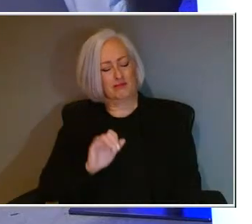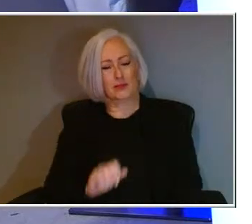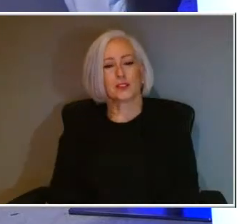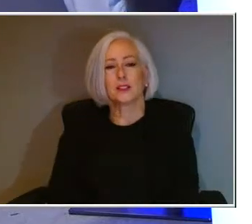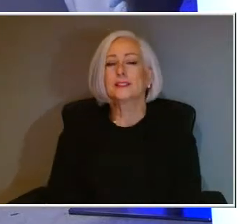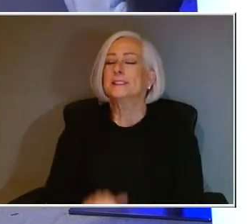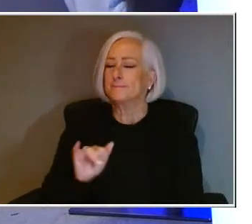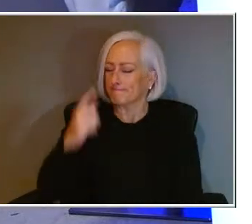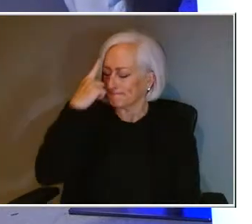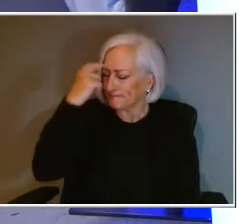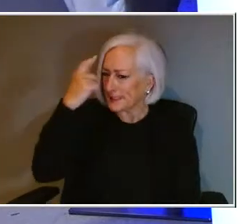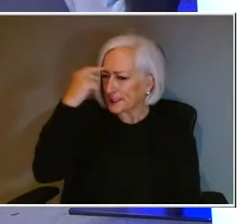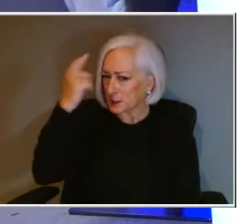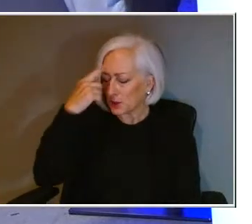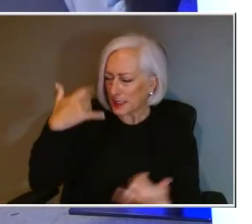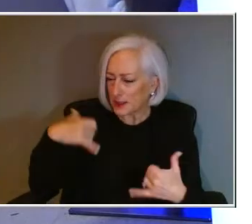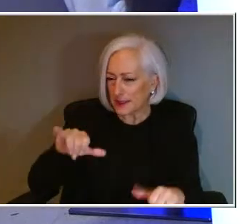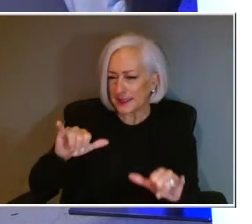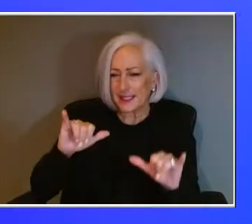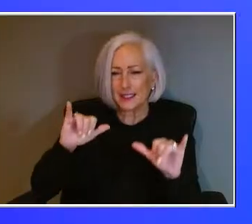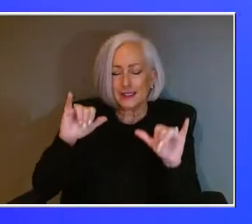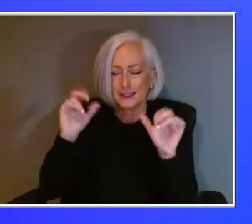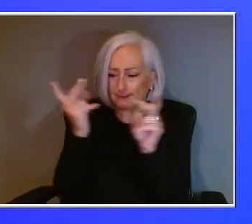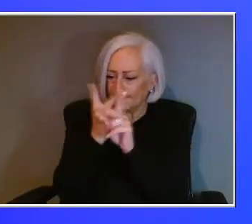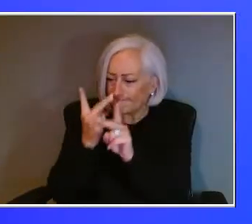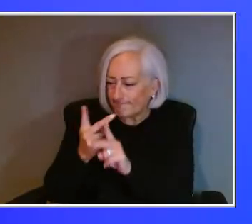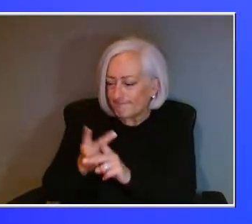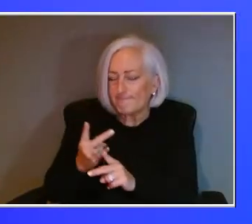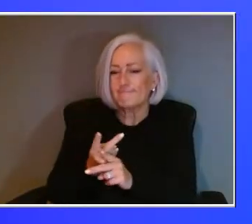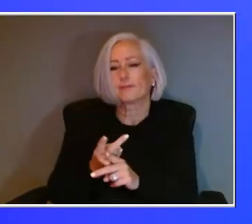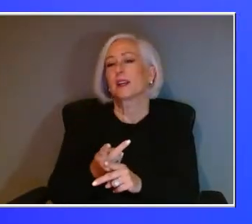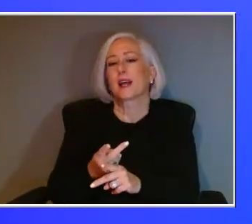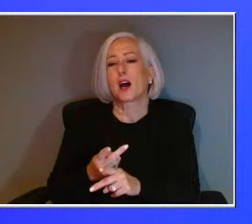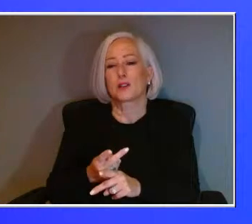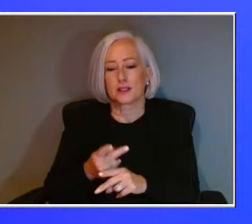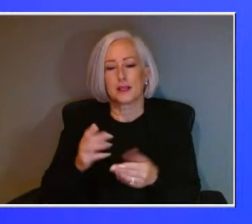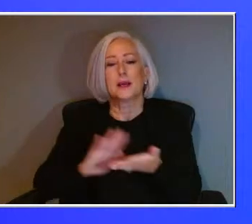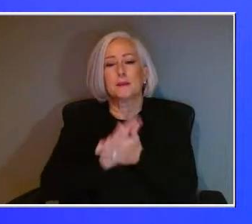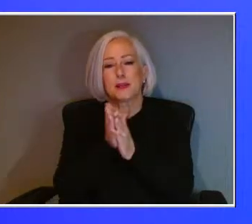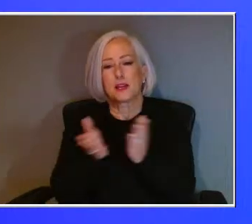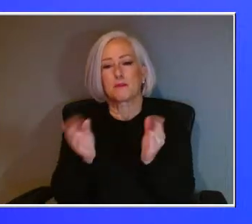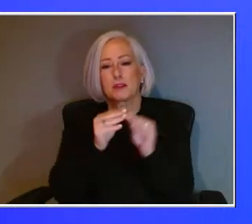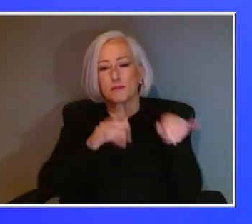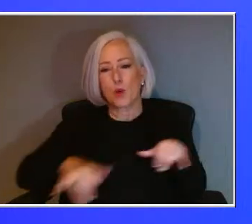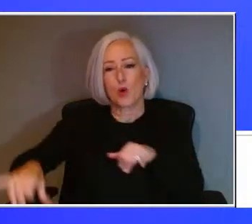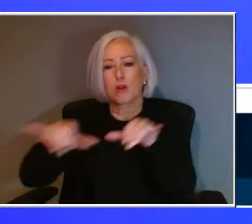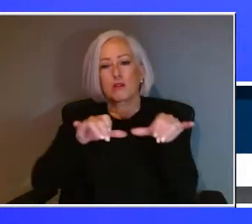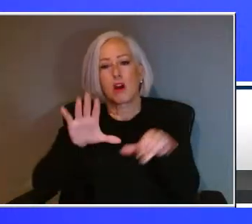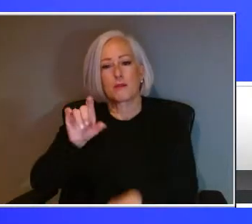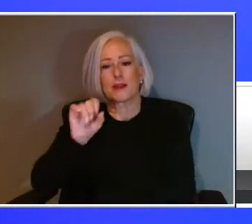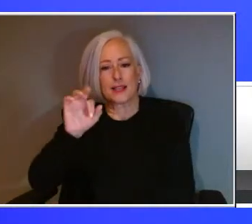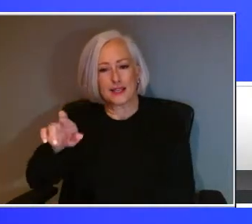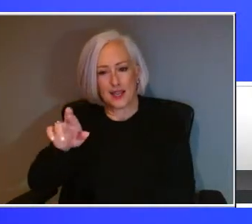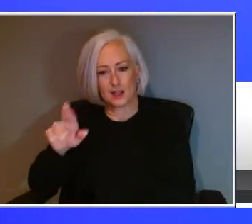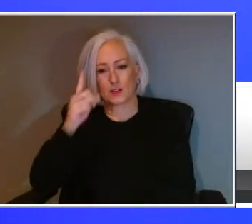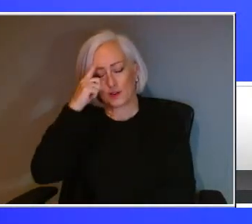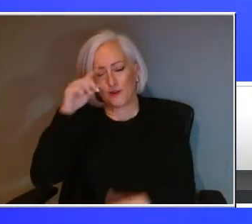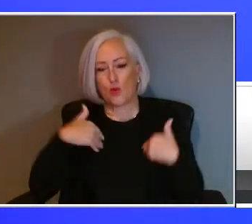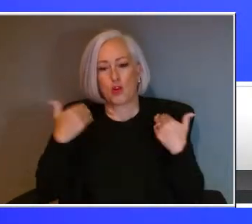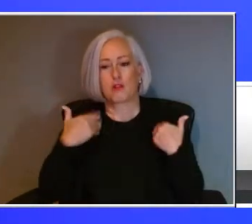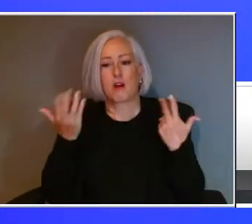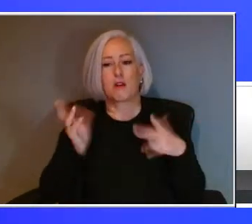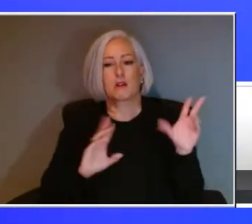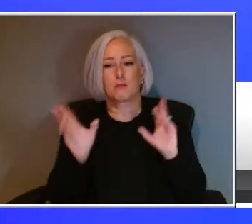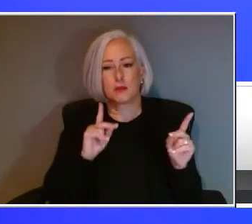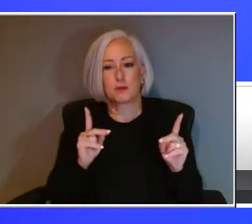and a disturbing trend that we're seeing. It's kind of becoming a common cancer in an uncommon age, if you will. And the reasons for